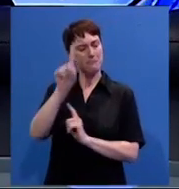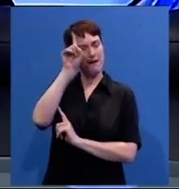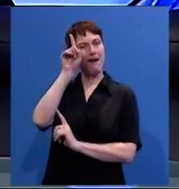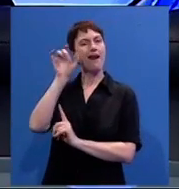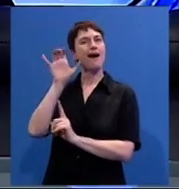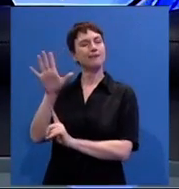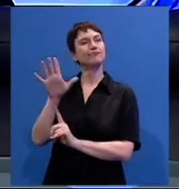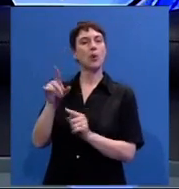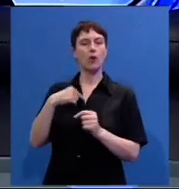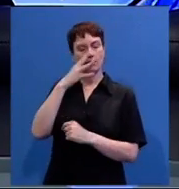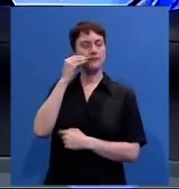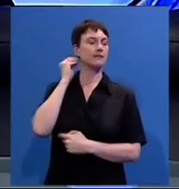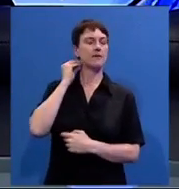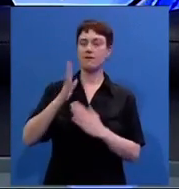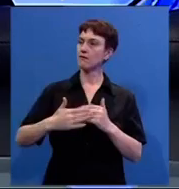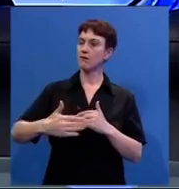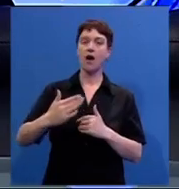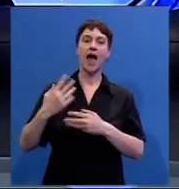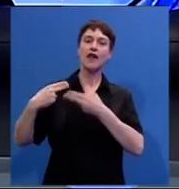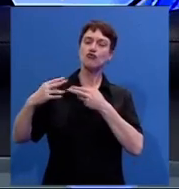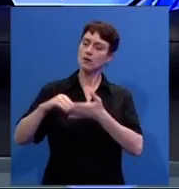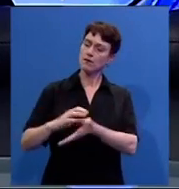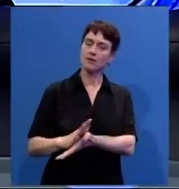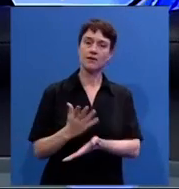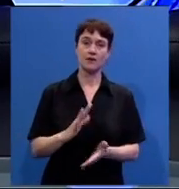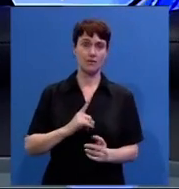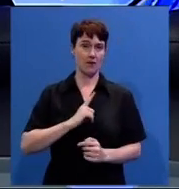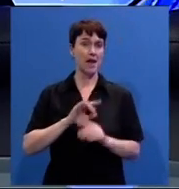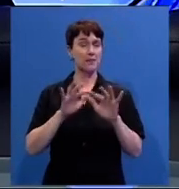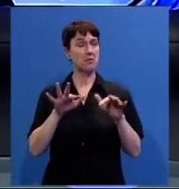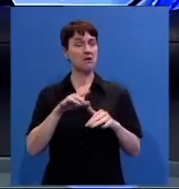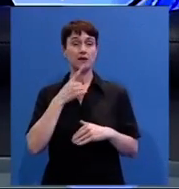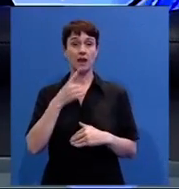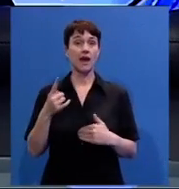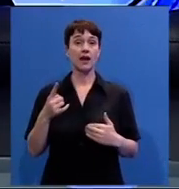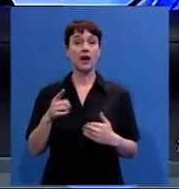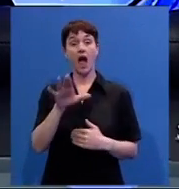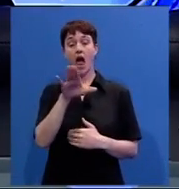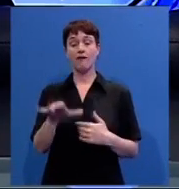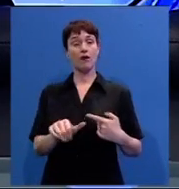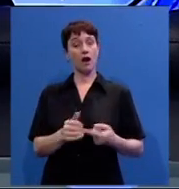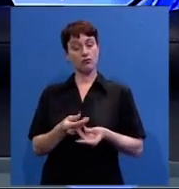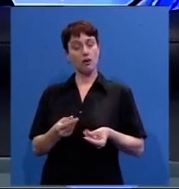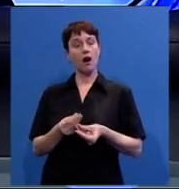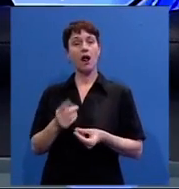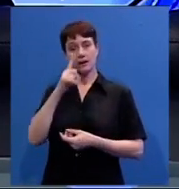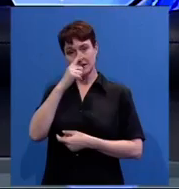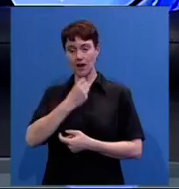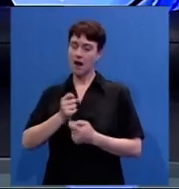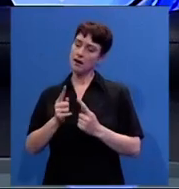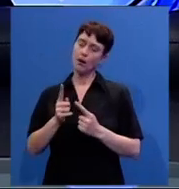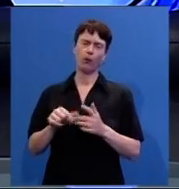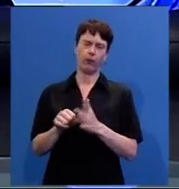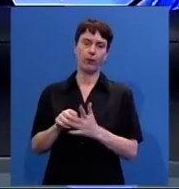minds, and in the books of history. As many say, he is probably the greatest son of the African soil.